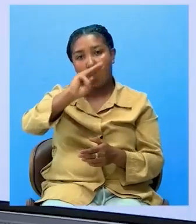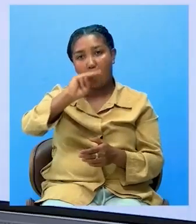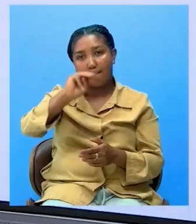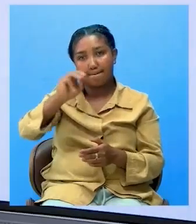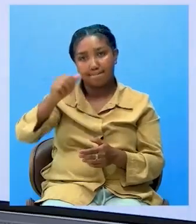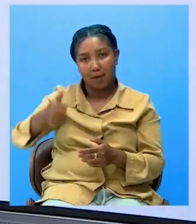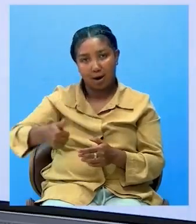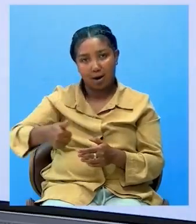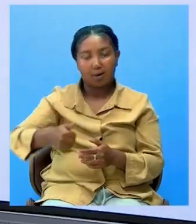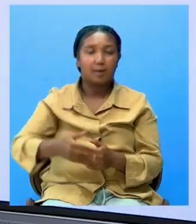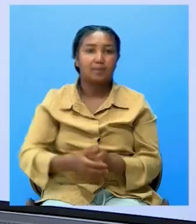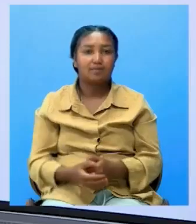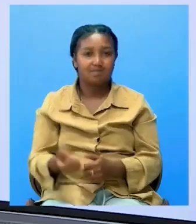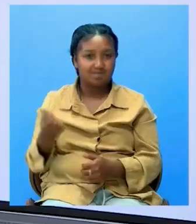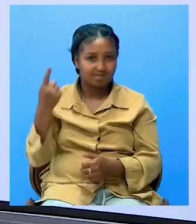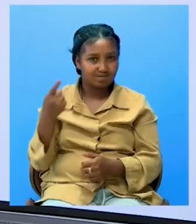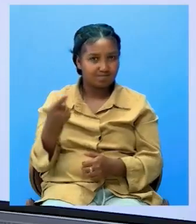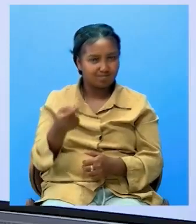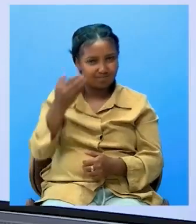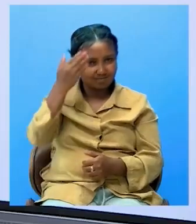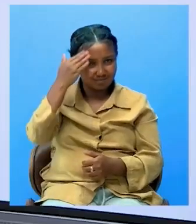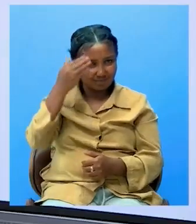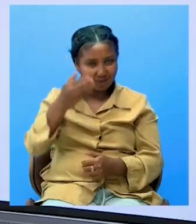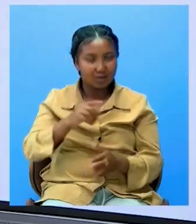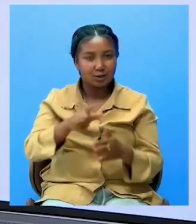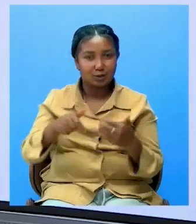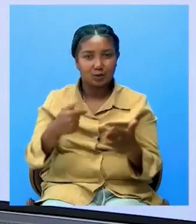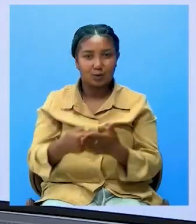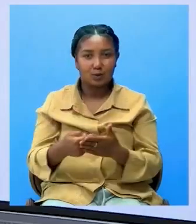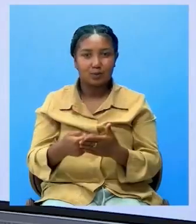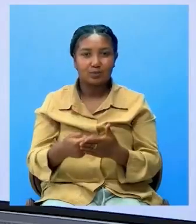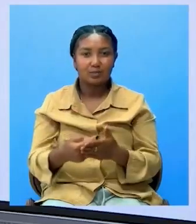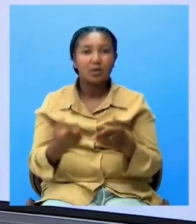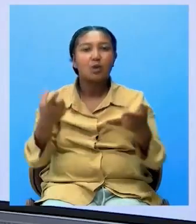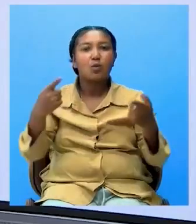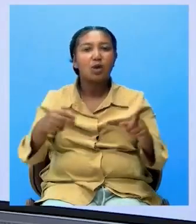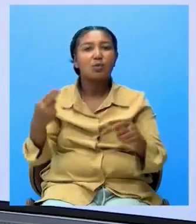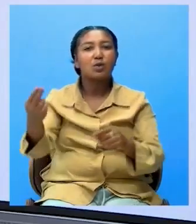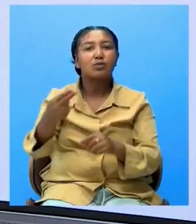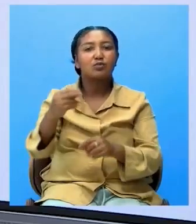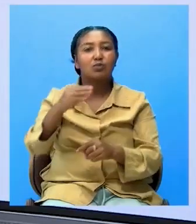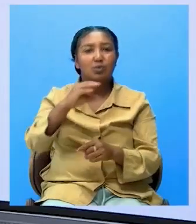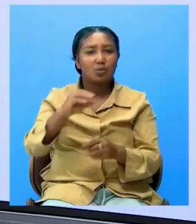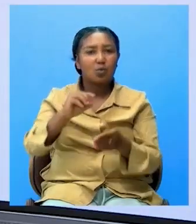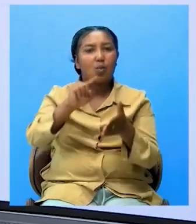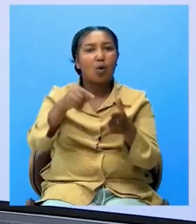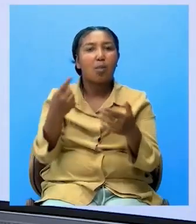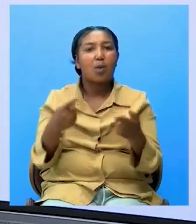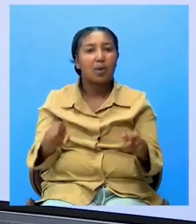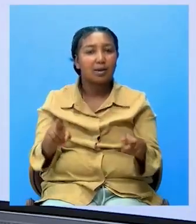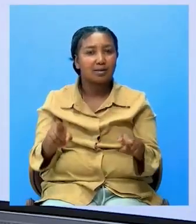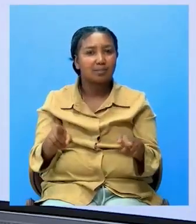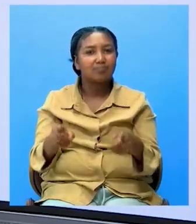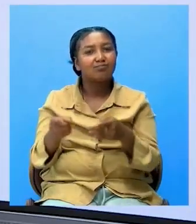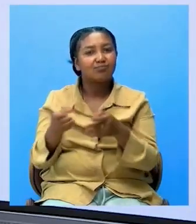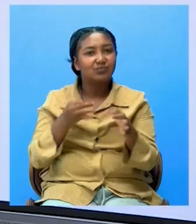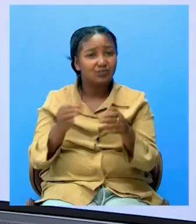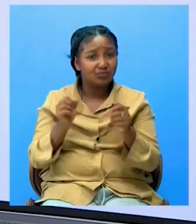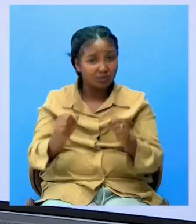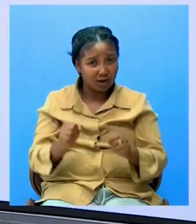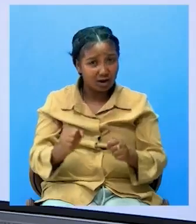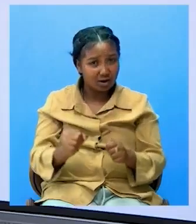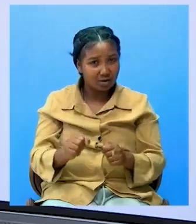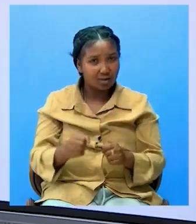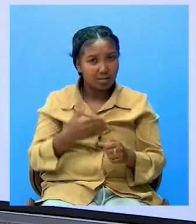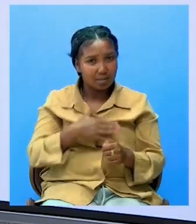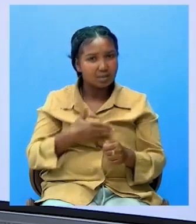Is it clear? I hope you know that. So, when do we use comma? Can you tell me?